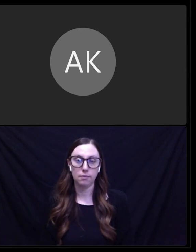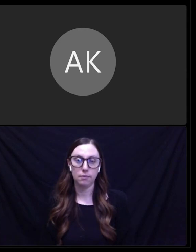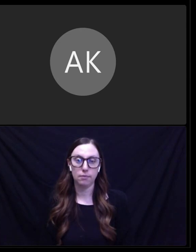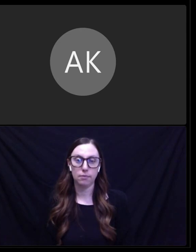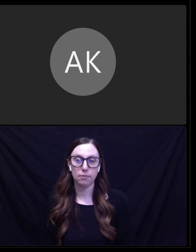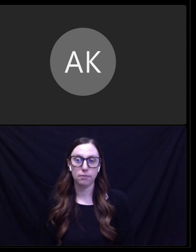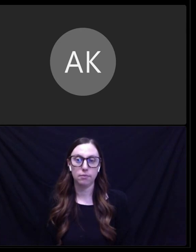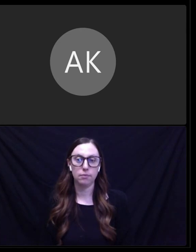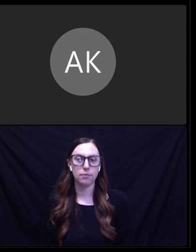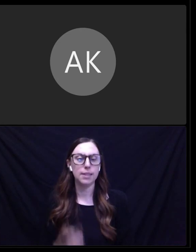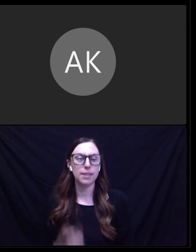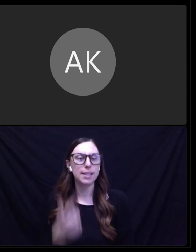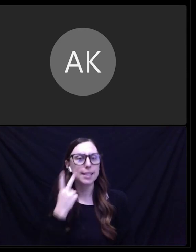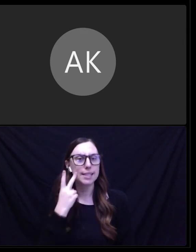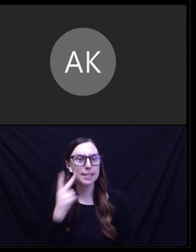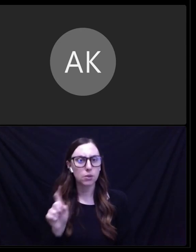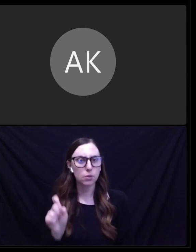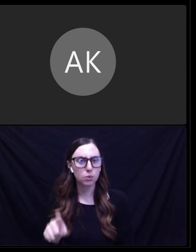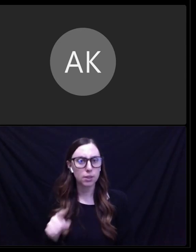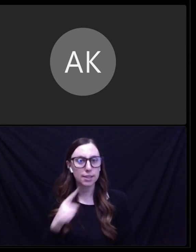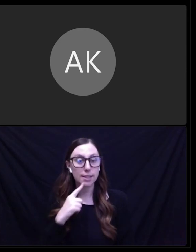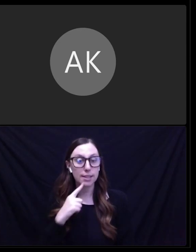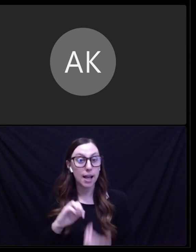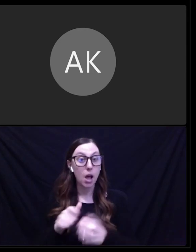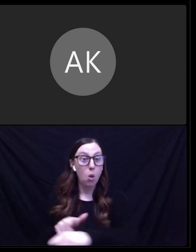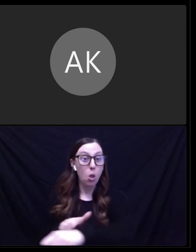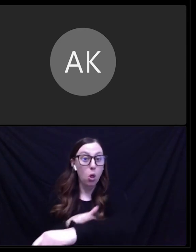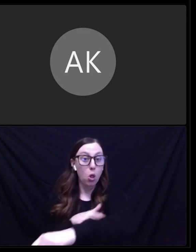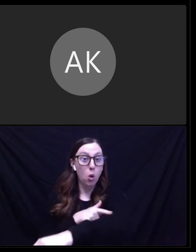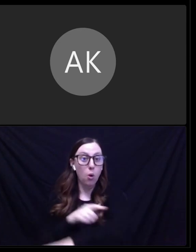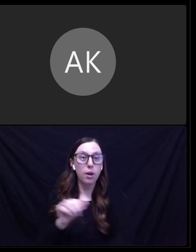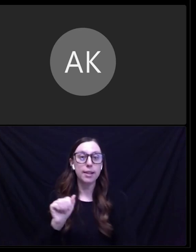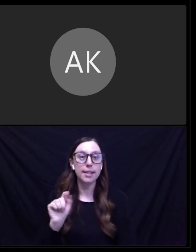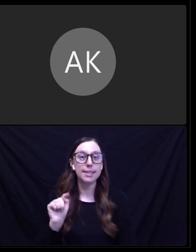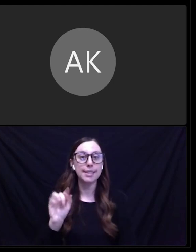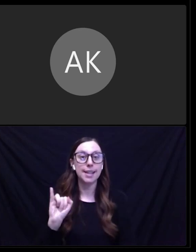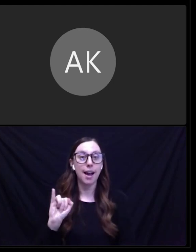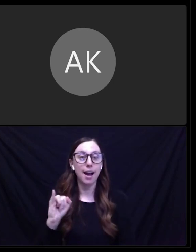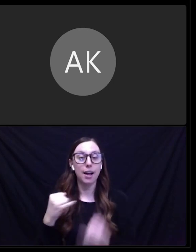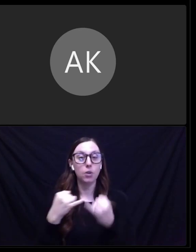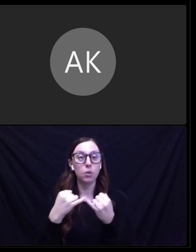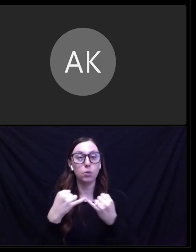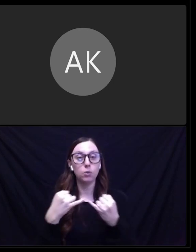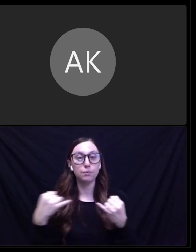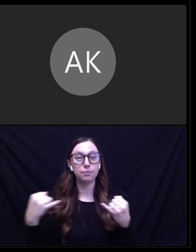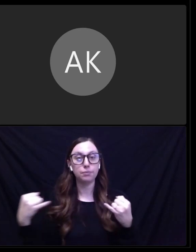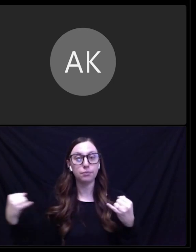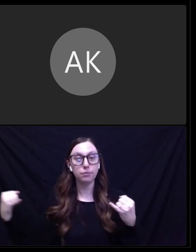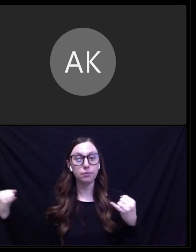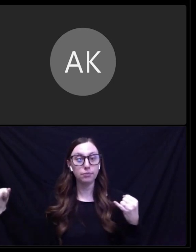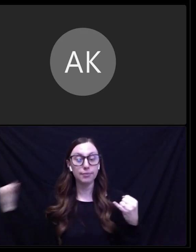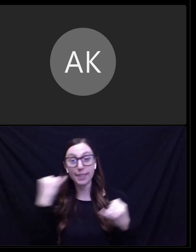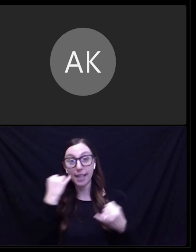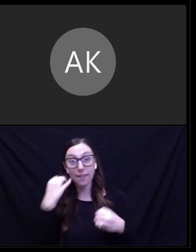I got a question of how long the ATI cord goes. Extended out fully.